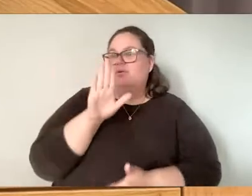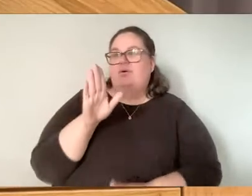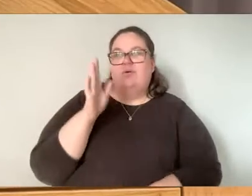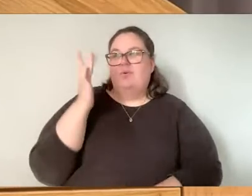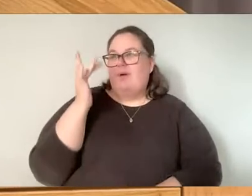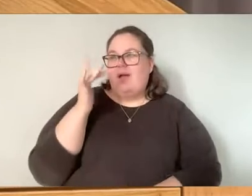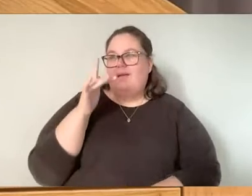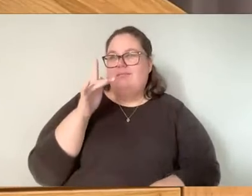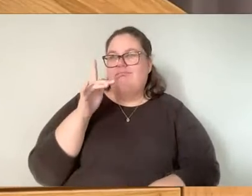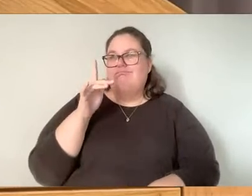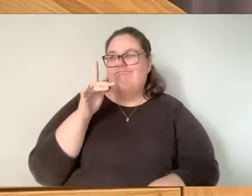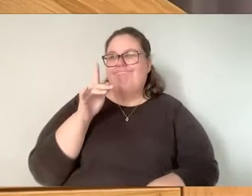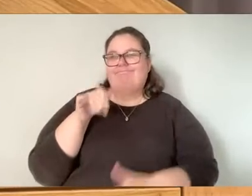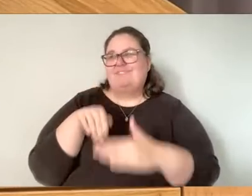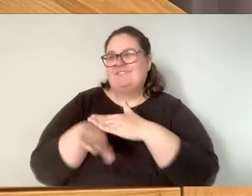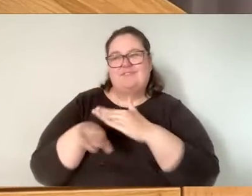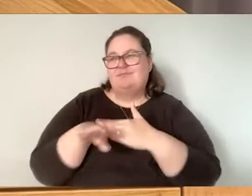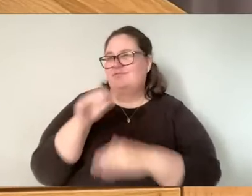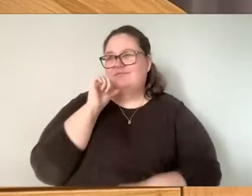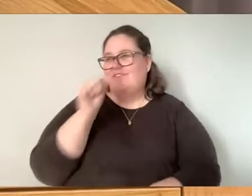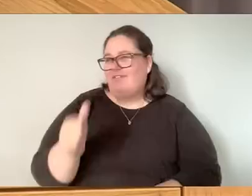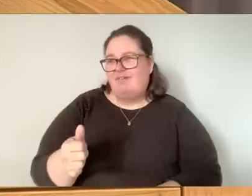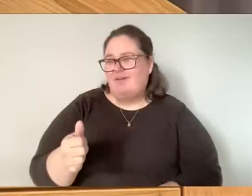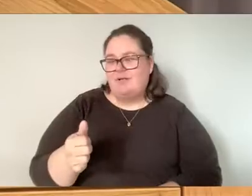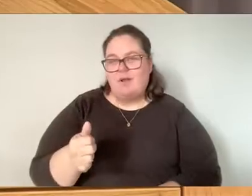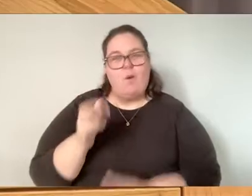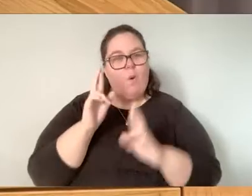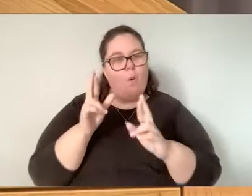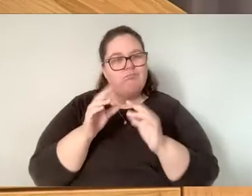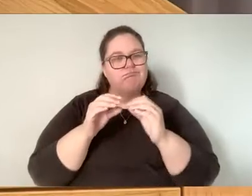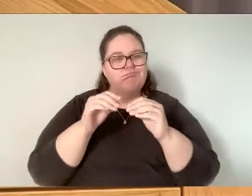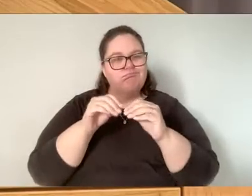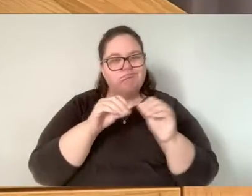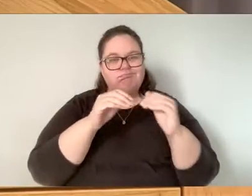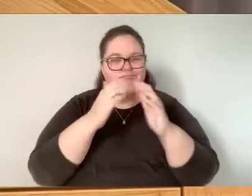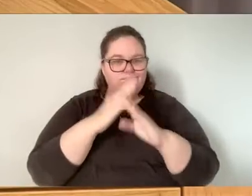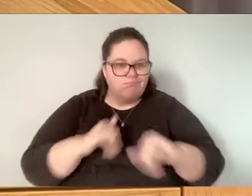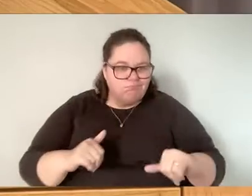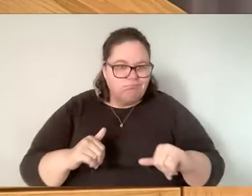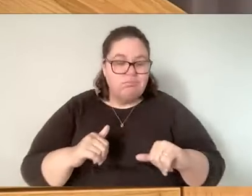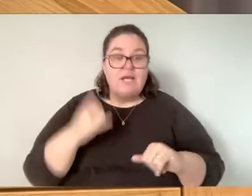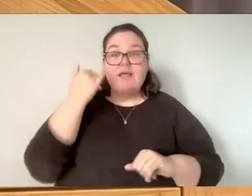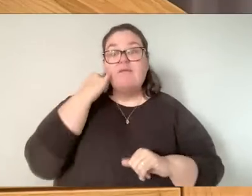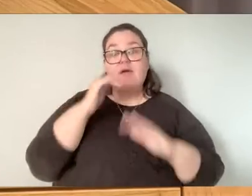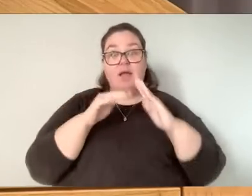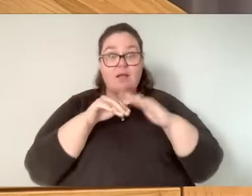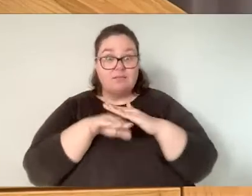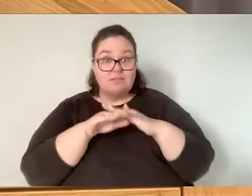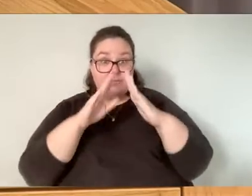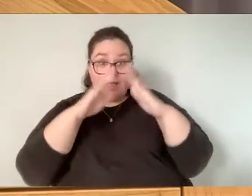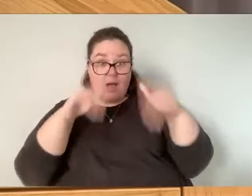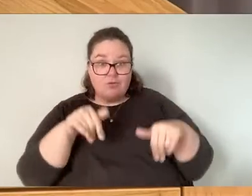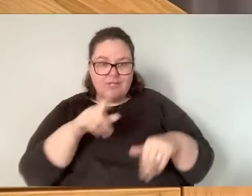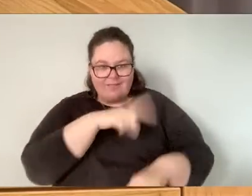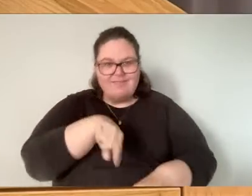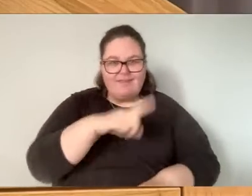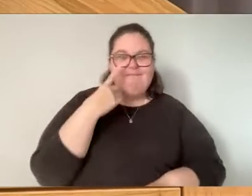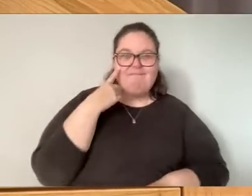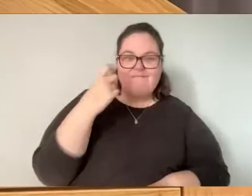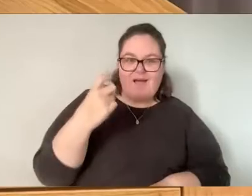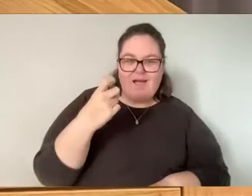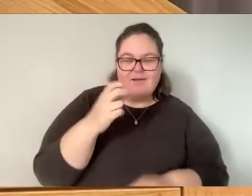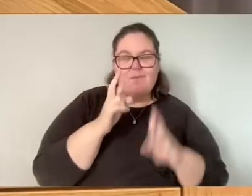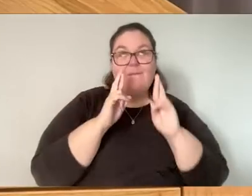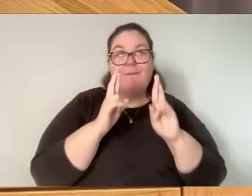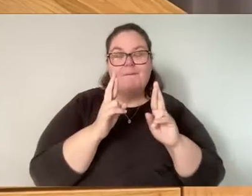because they're not accessible. It gives me hope that those who need accessible housing can find it. Accessibility is a right,